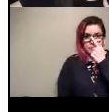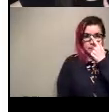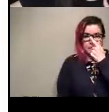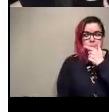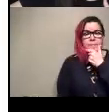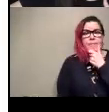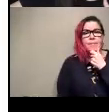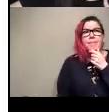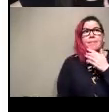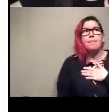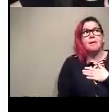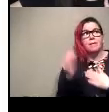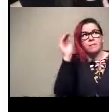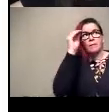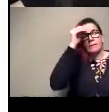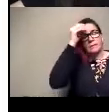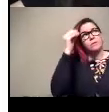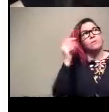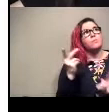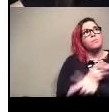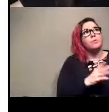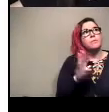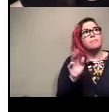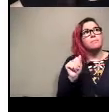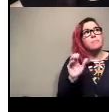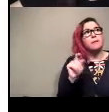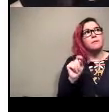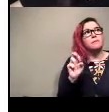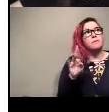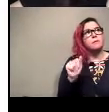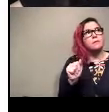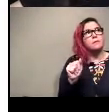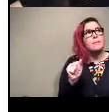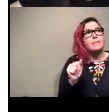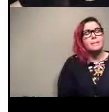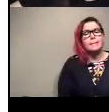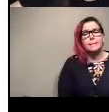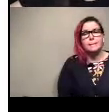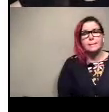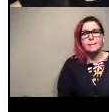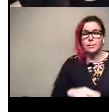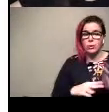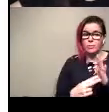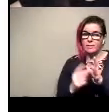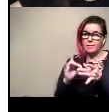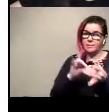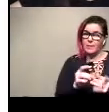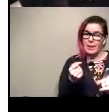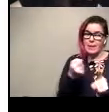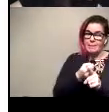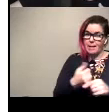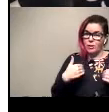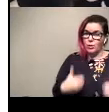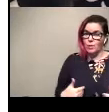In my opinion, what is the worst bacteria? You mean in terms of like its impact on human